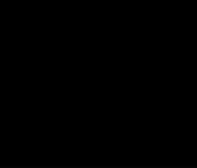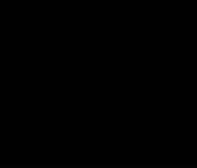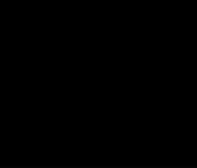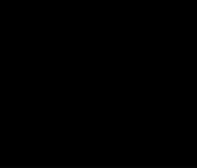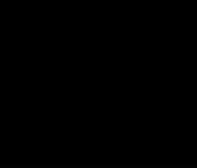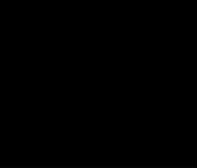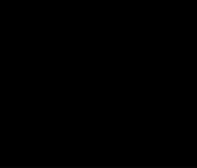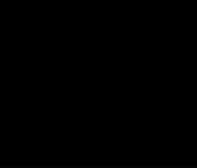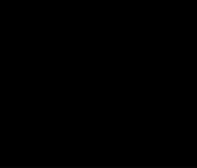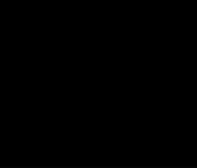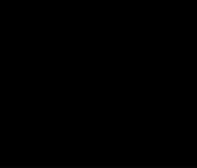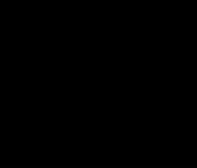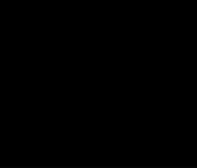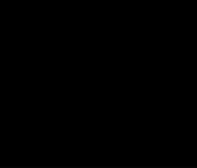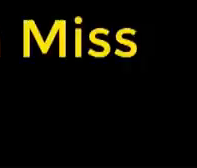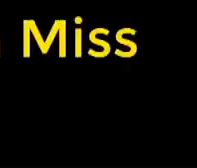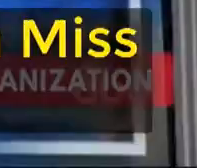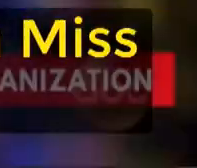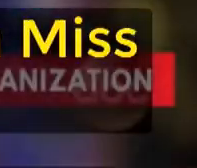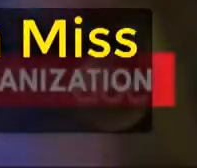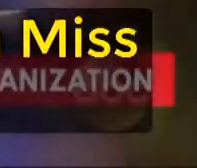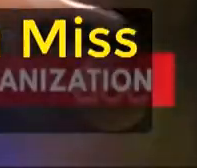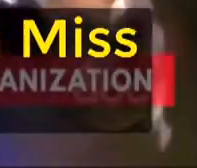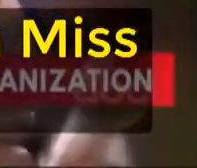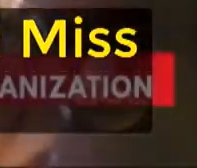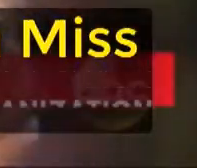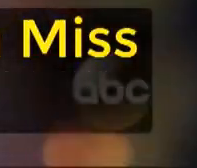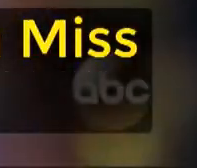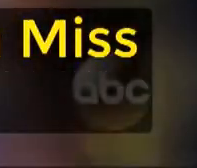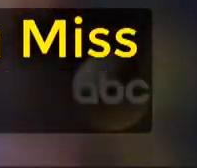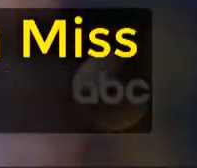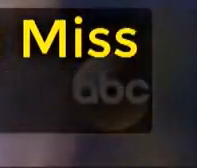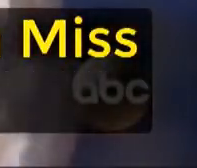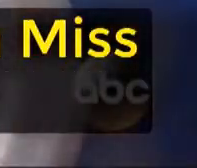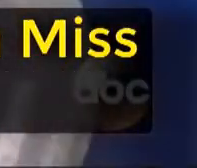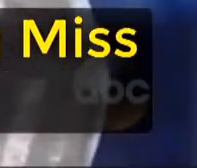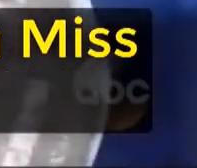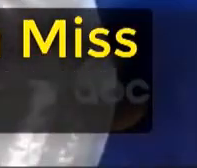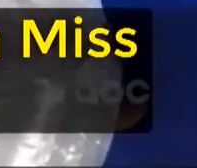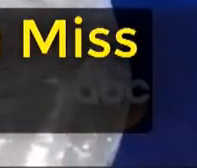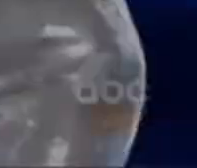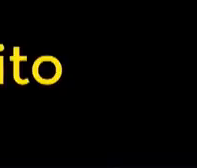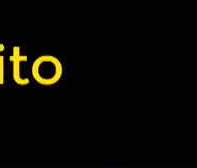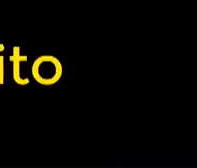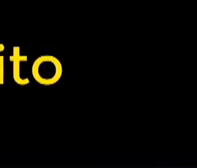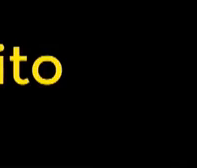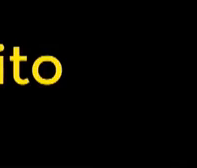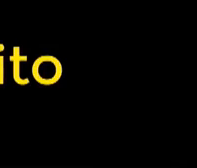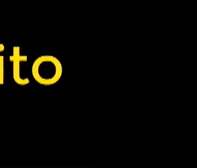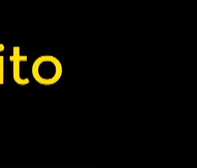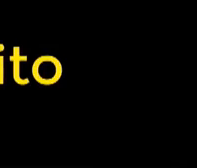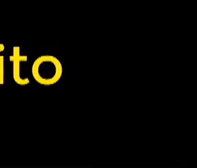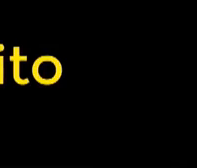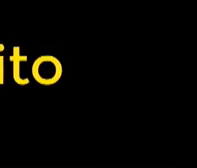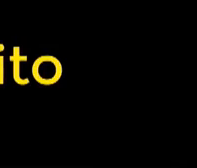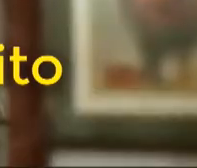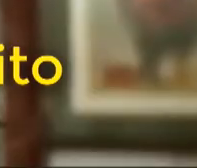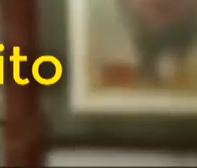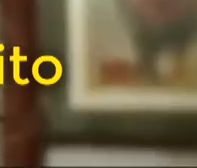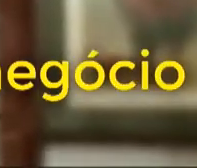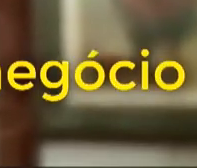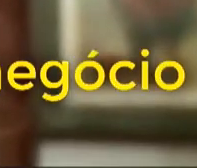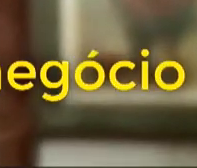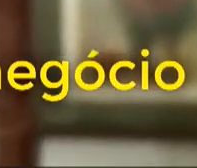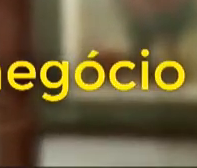America 2018, also known as the very first Miss America ever. What's up, Chumley here from Pawn